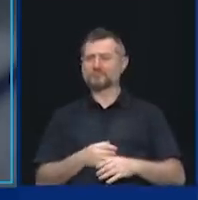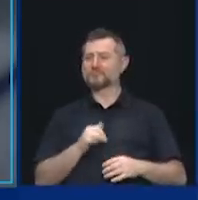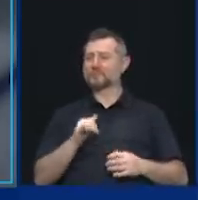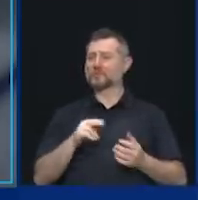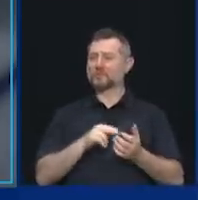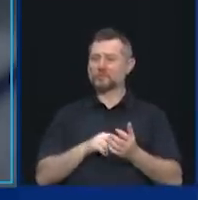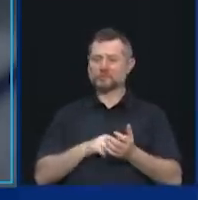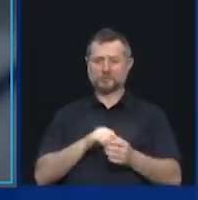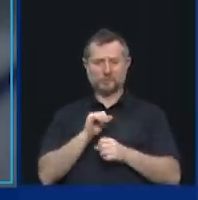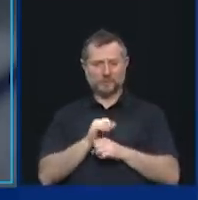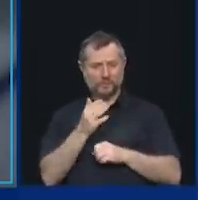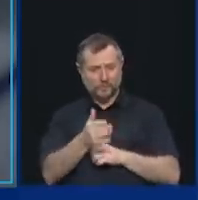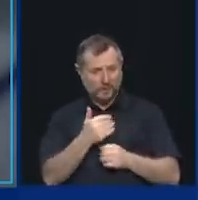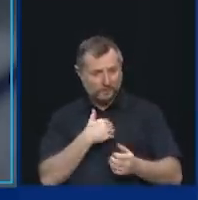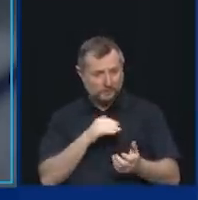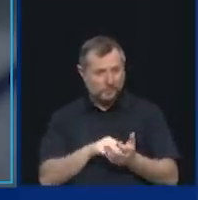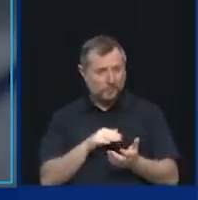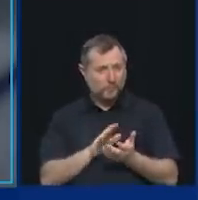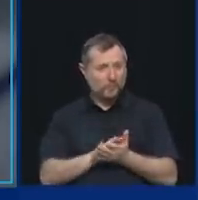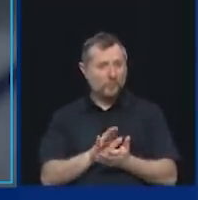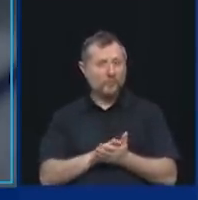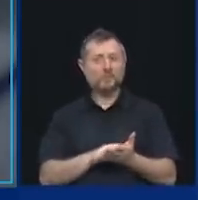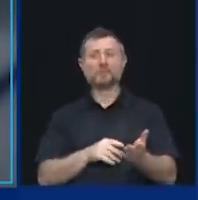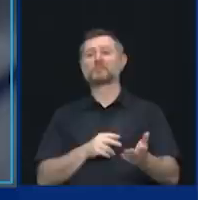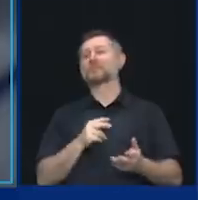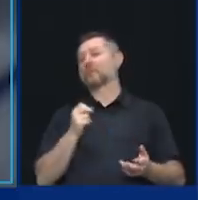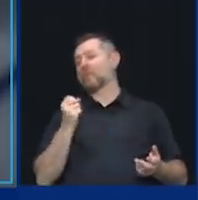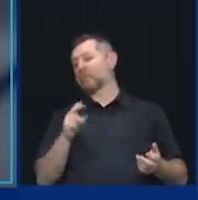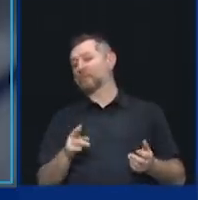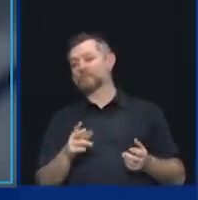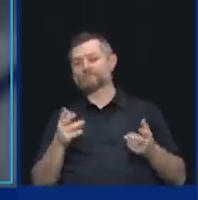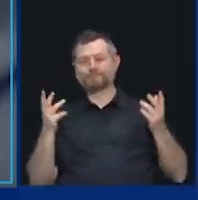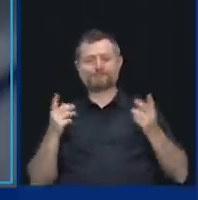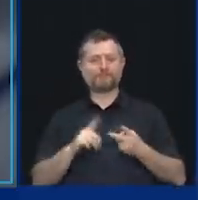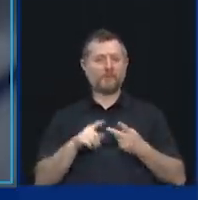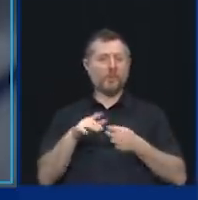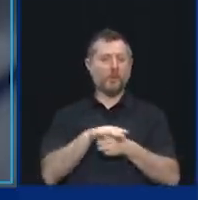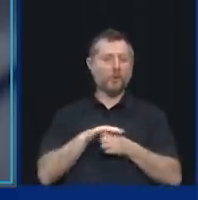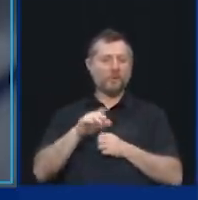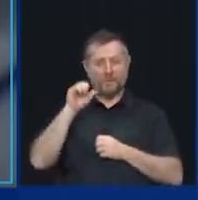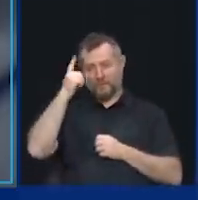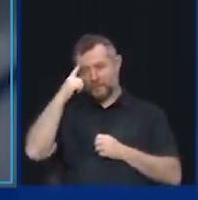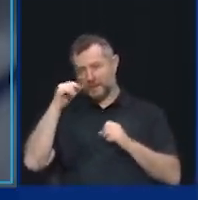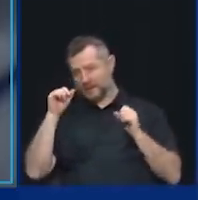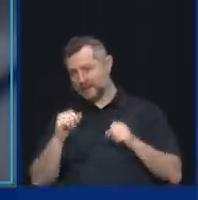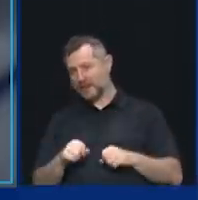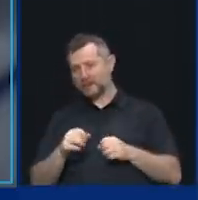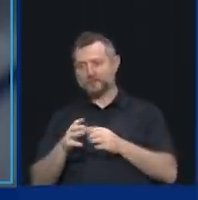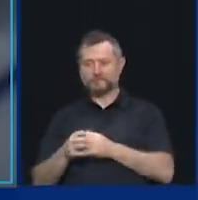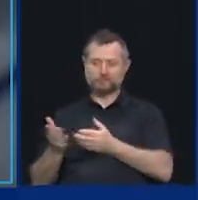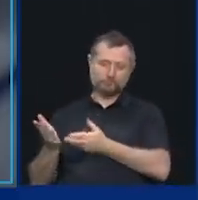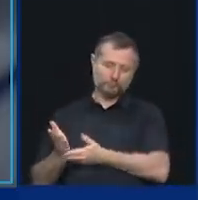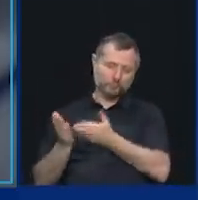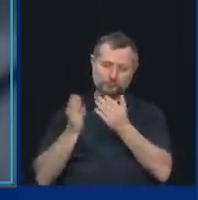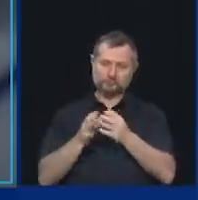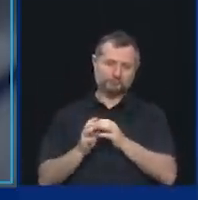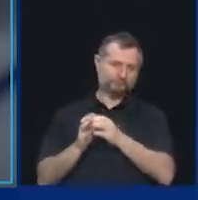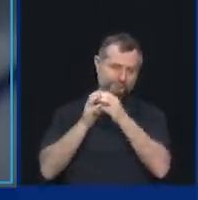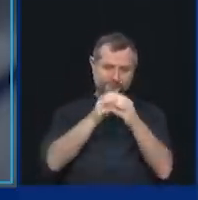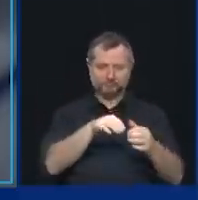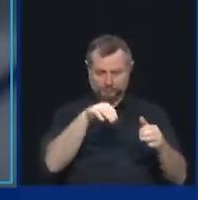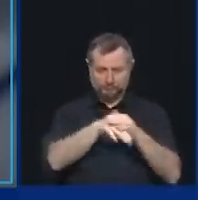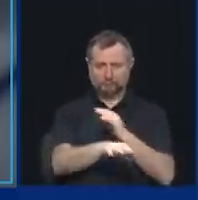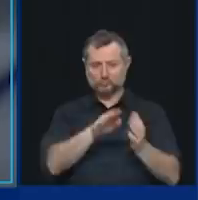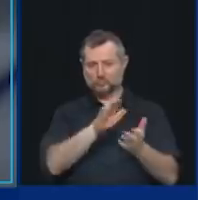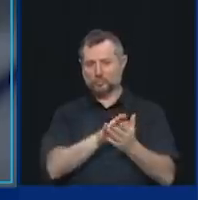the school, or you have a local government that can send the vaccination team to the school. We're